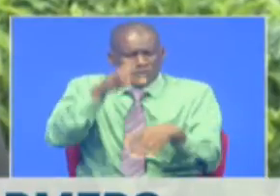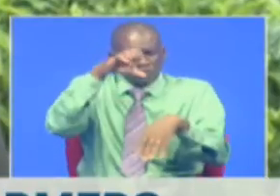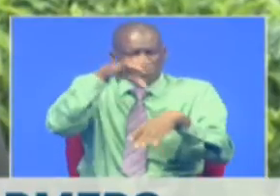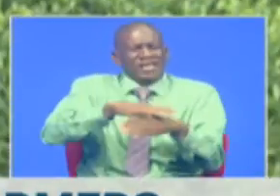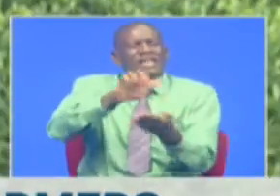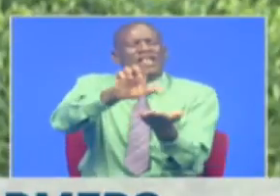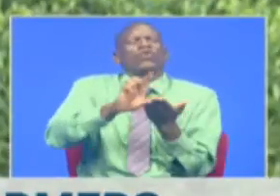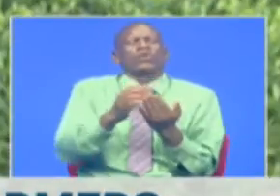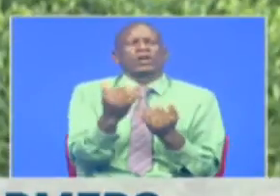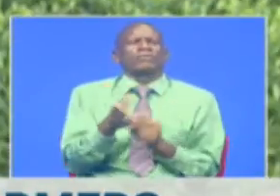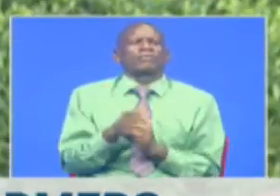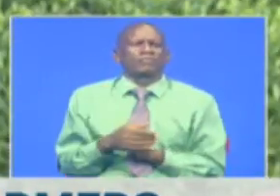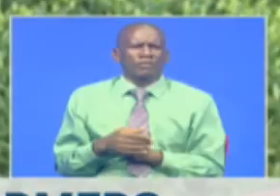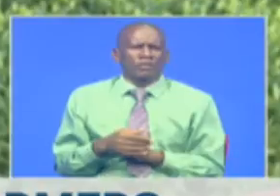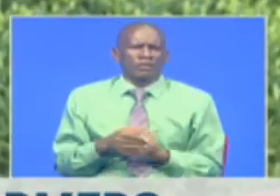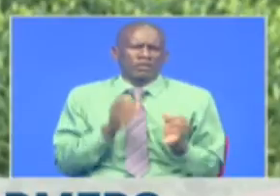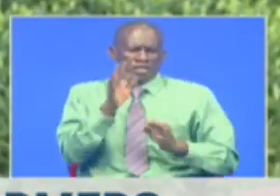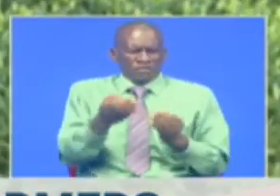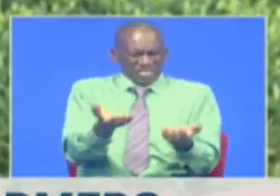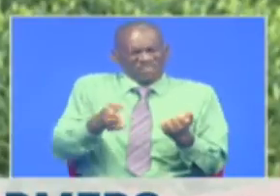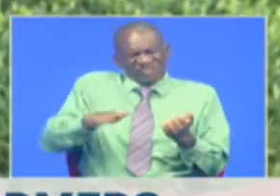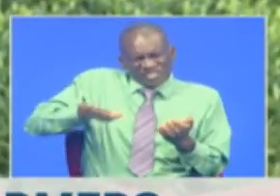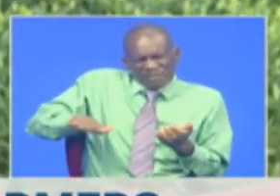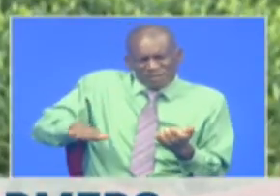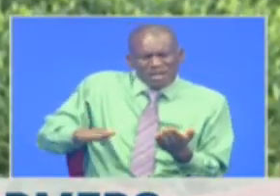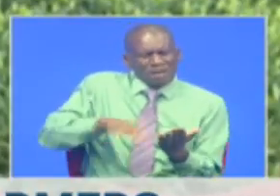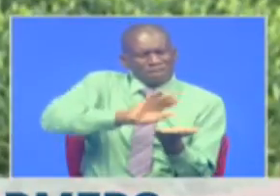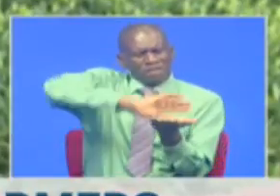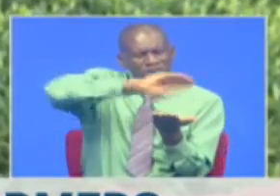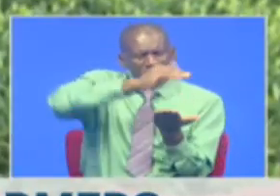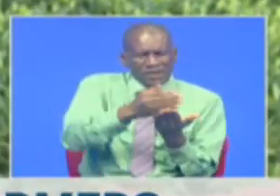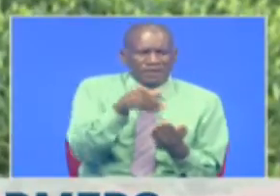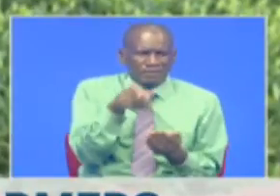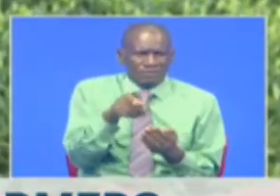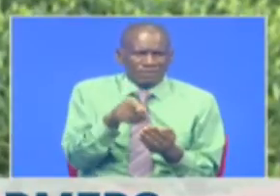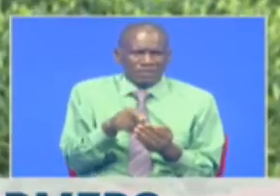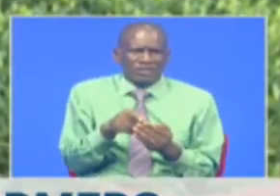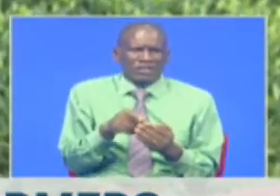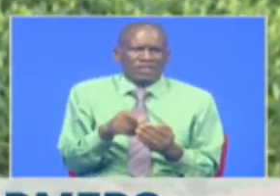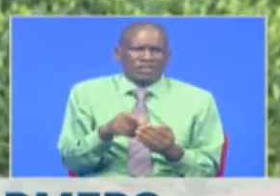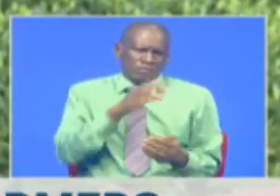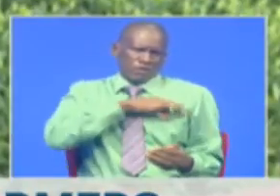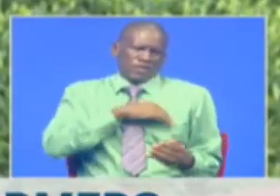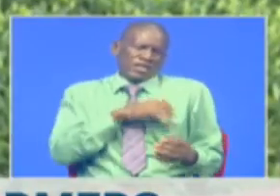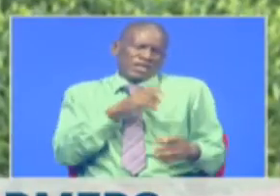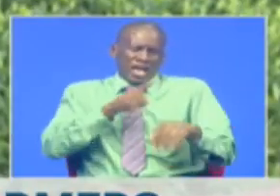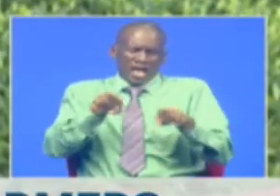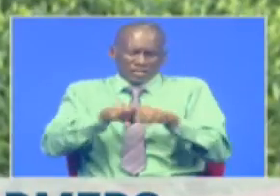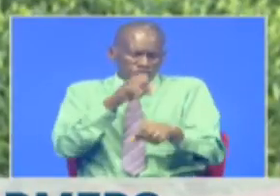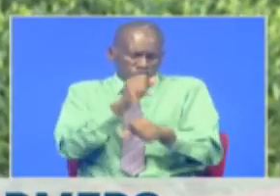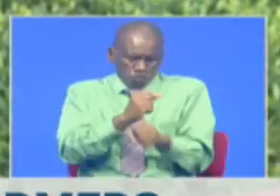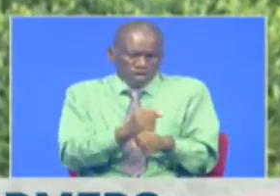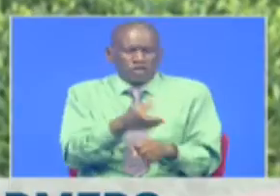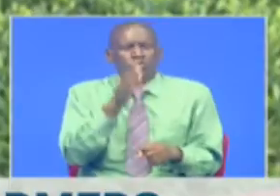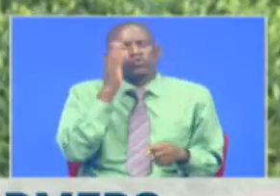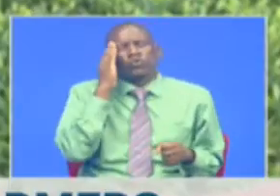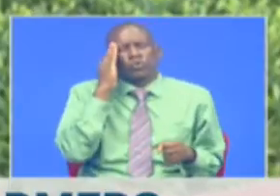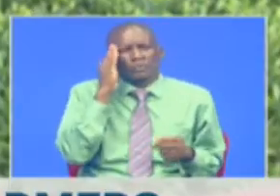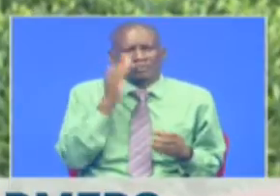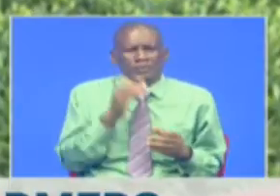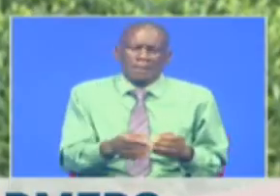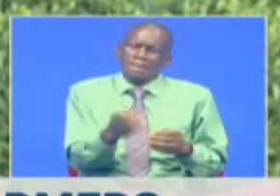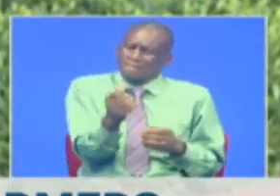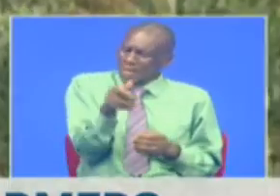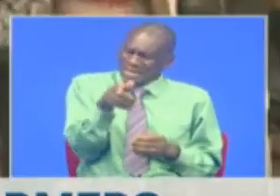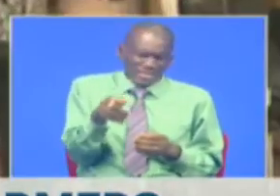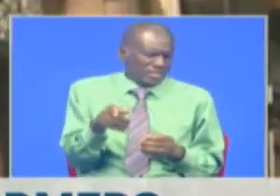mshahara. Watuwekea hiyo minimum, diyo kila mtu hata ukivanya kasi yako, unajua pesa